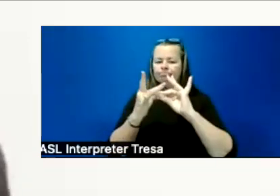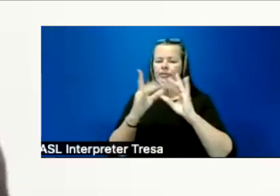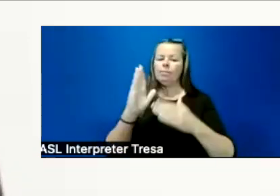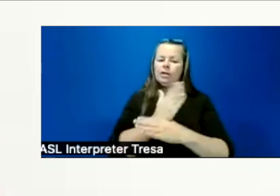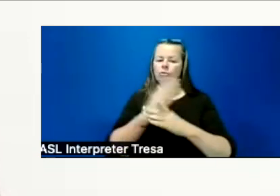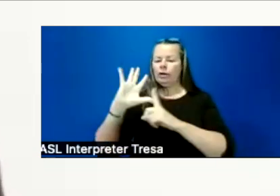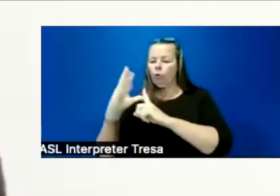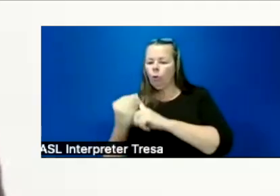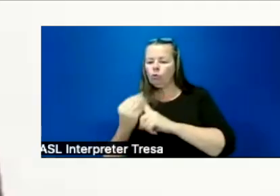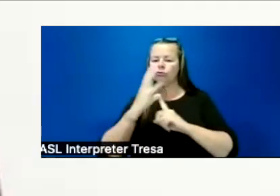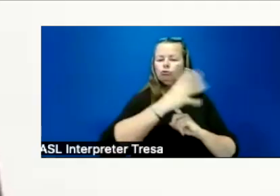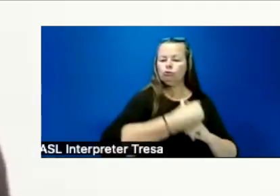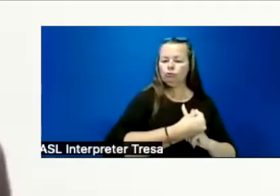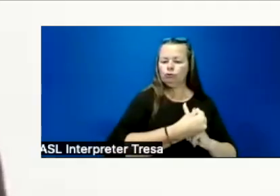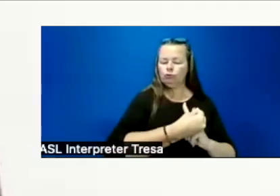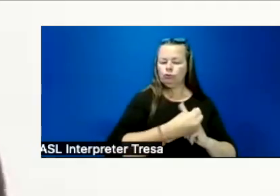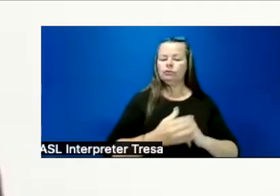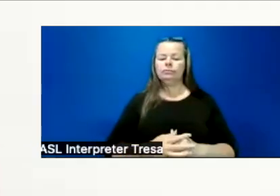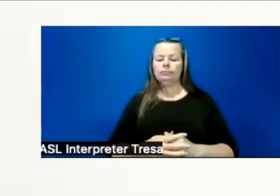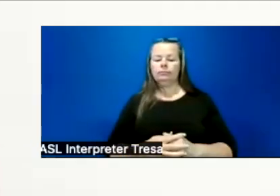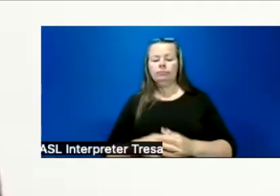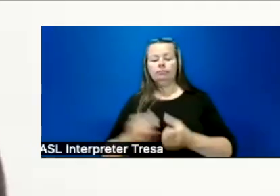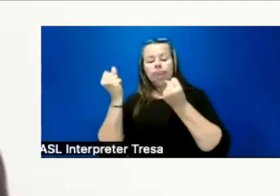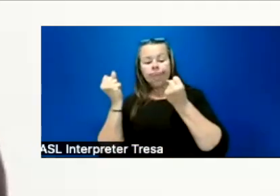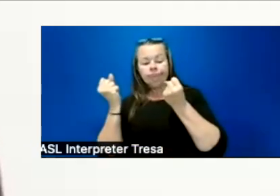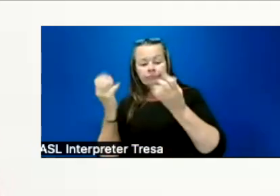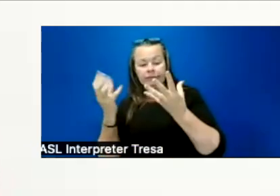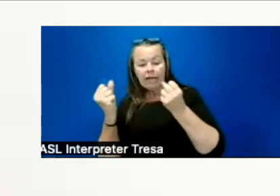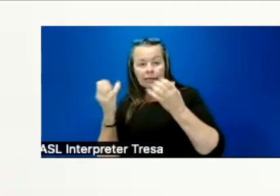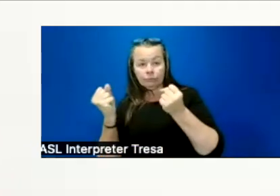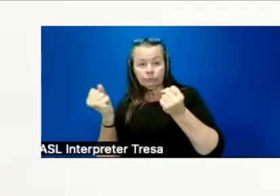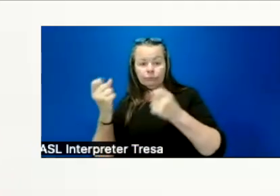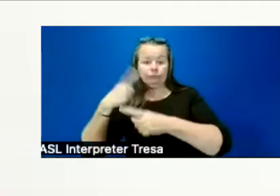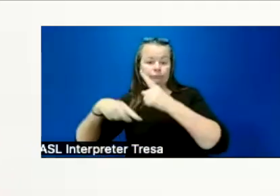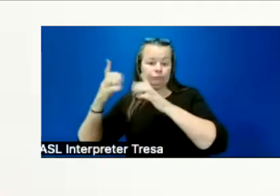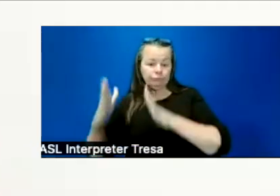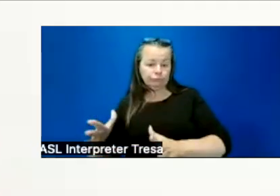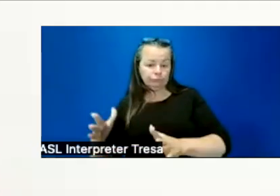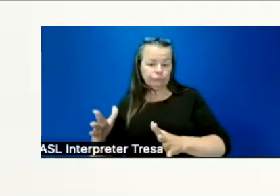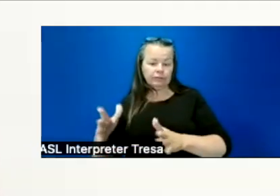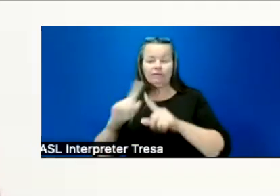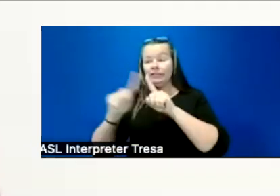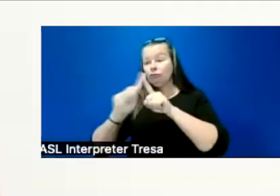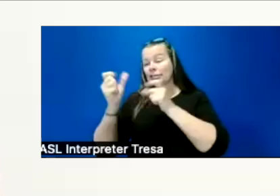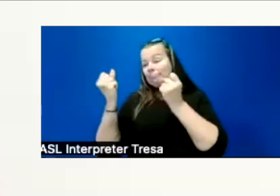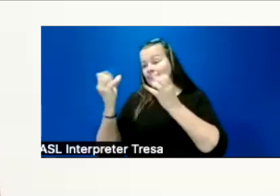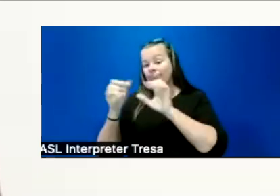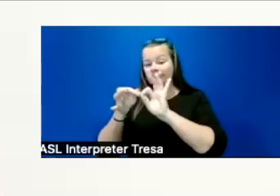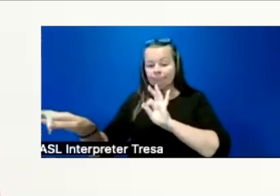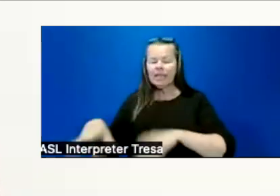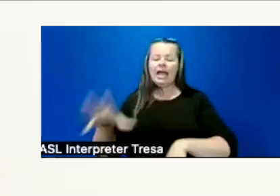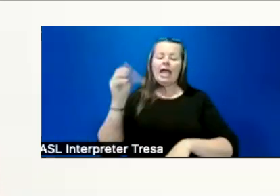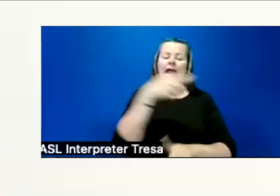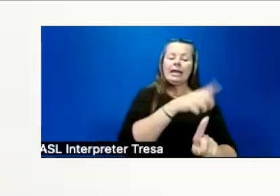same territory, like signers of sign languages and also people who are speaking with